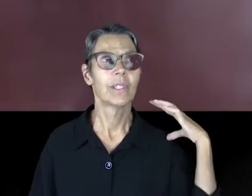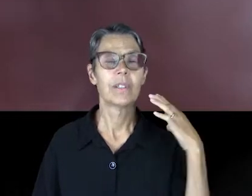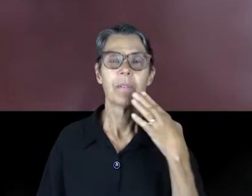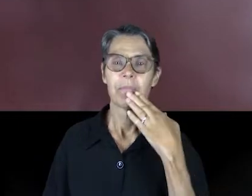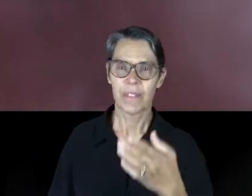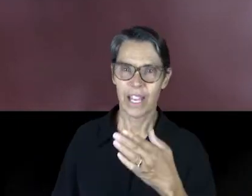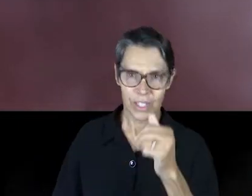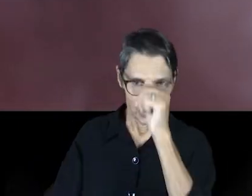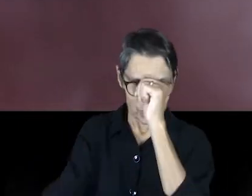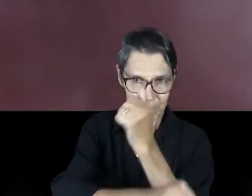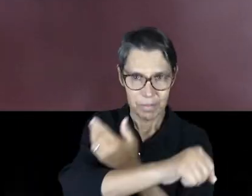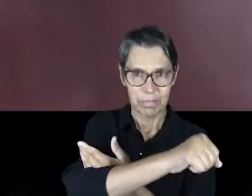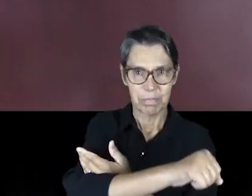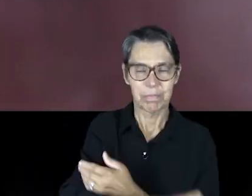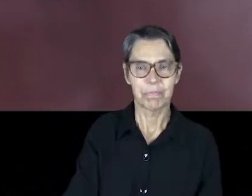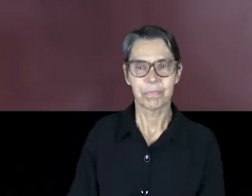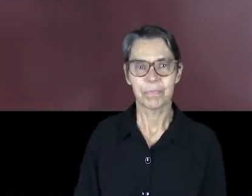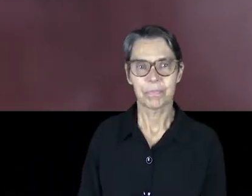Thank you, sirs.